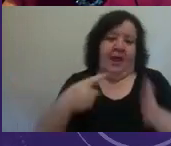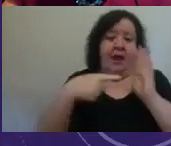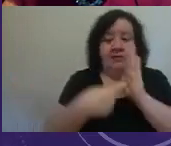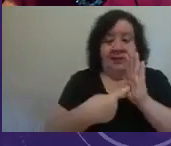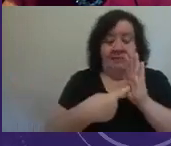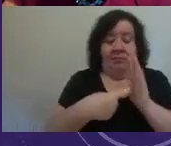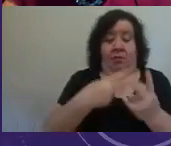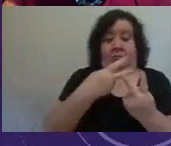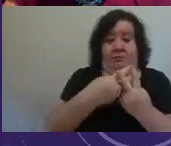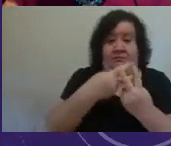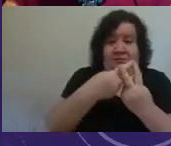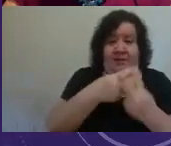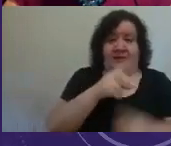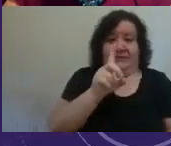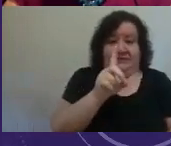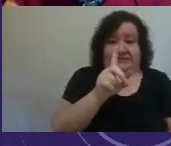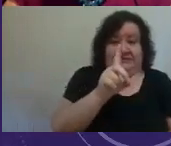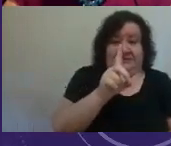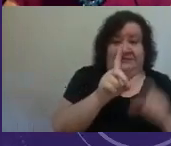are capitalized.